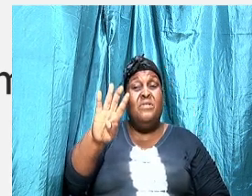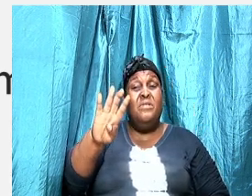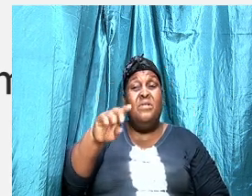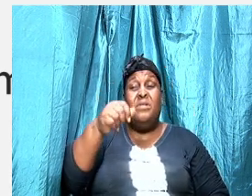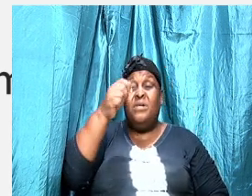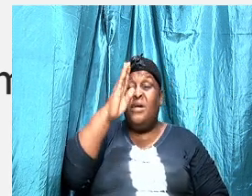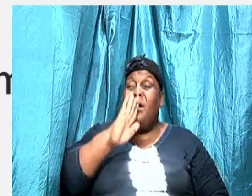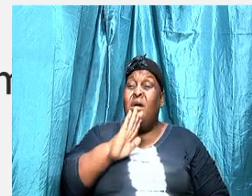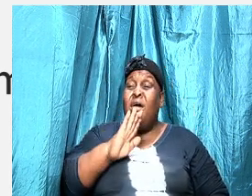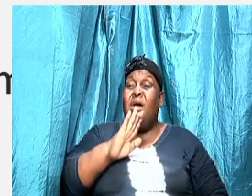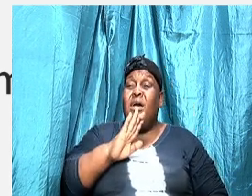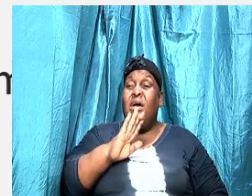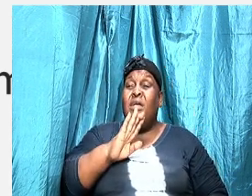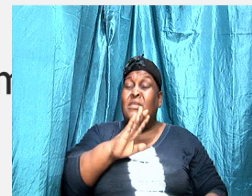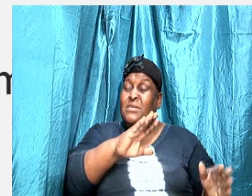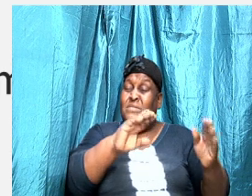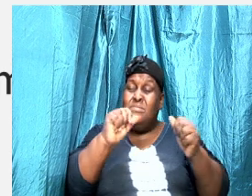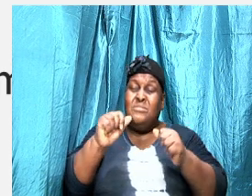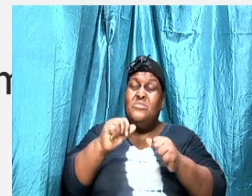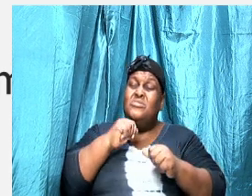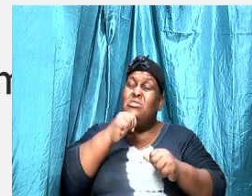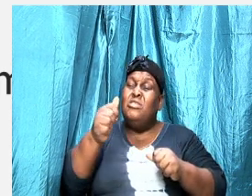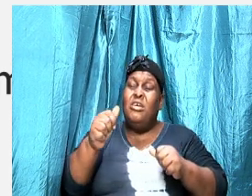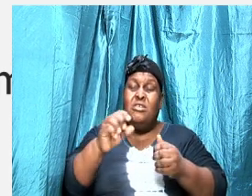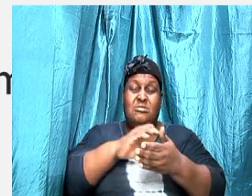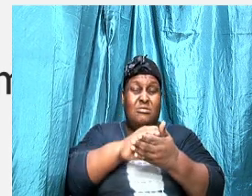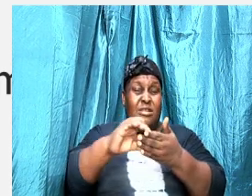he said that God gave them up unto uncleanness.